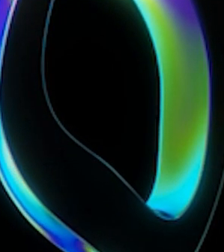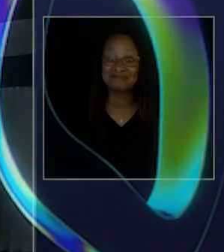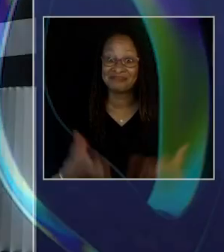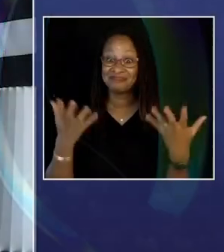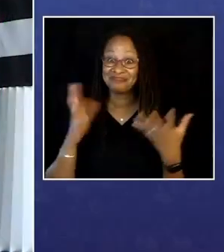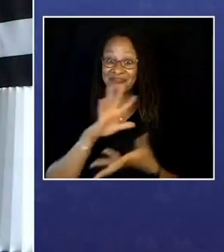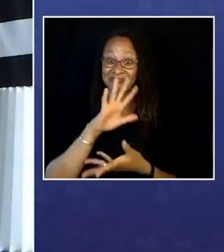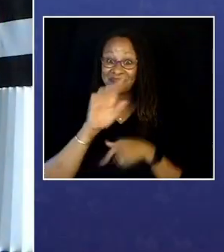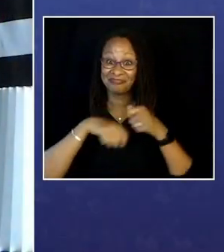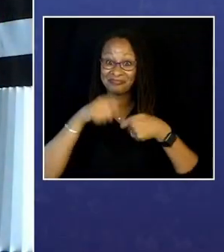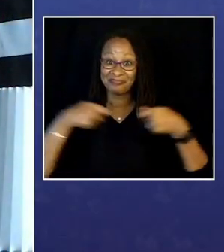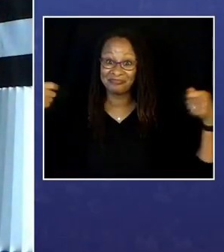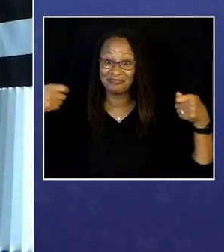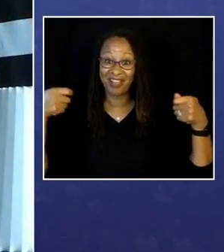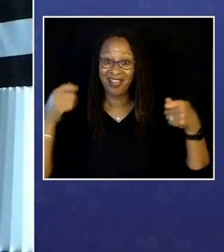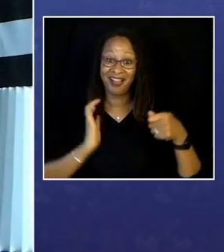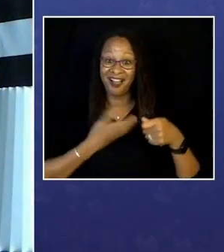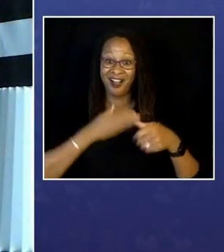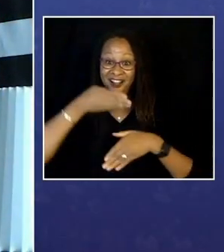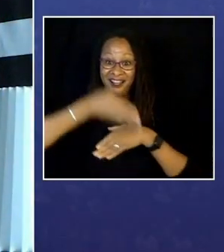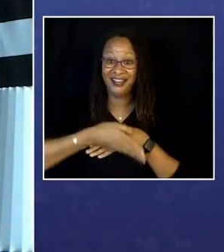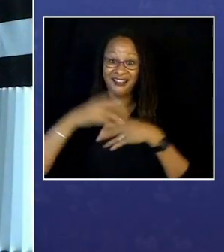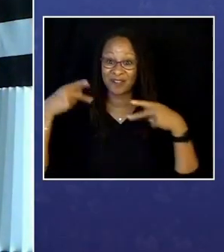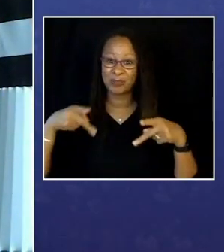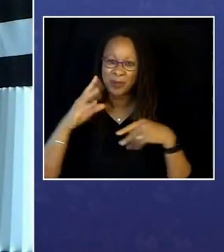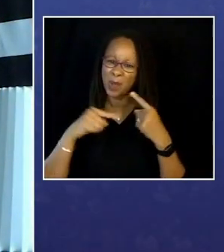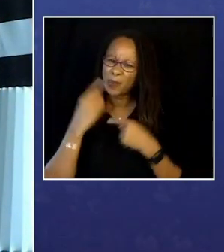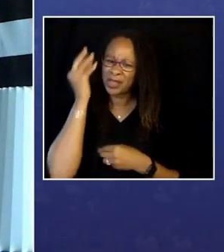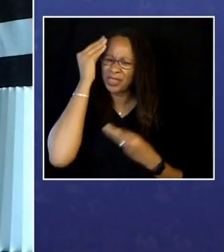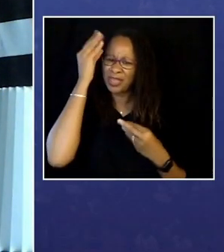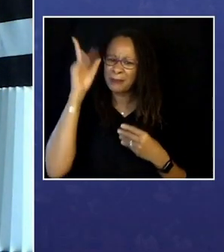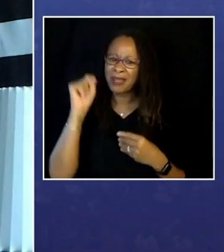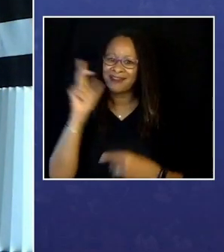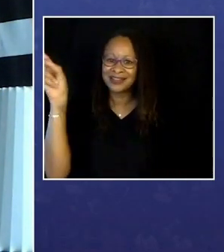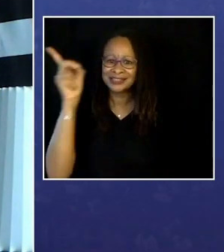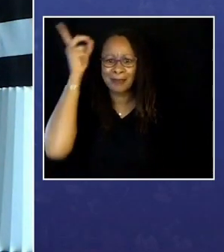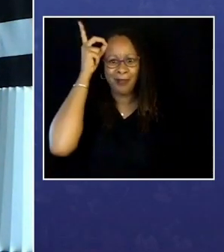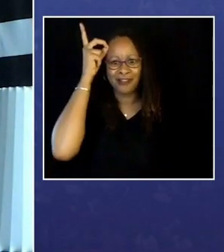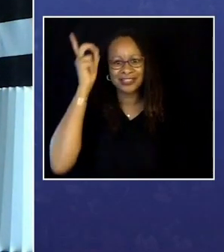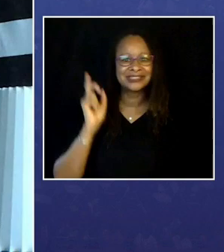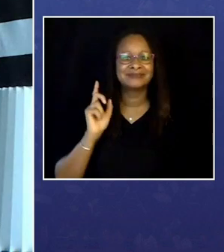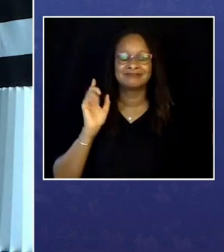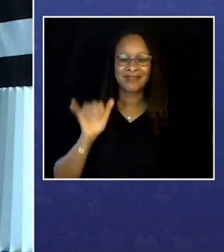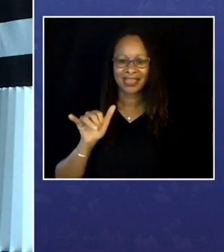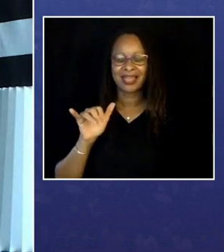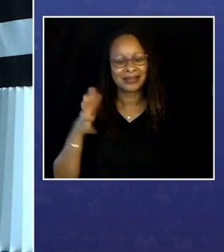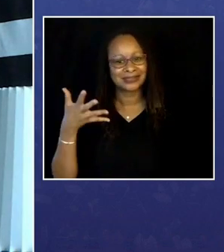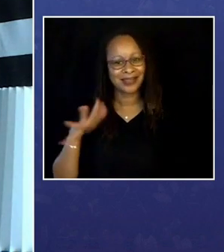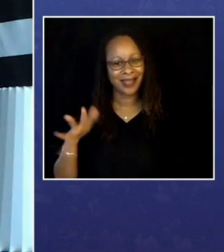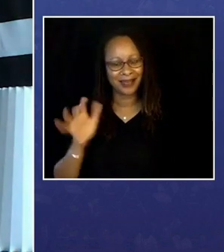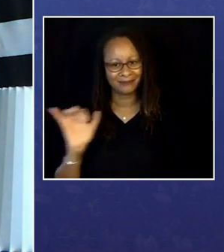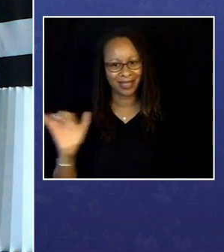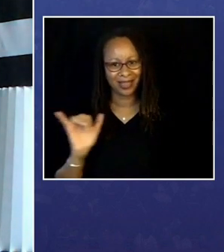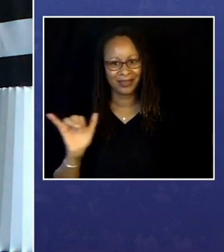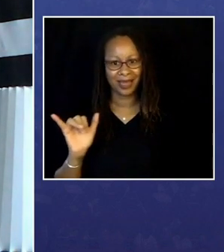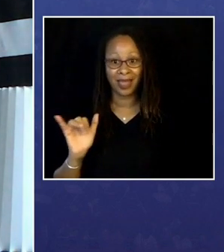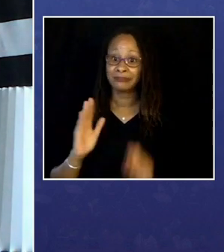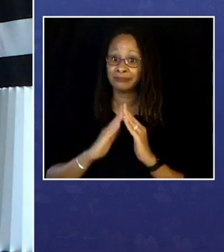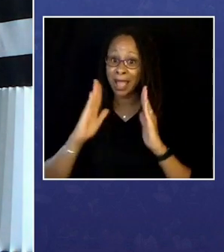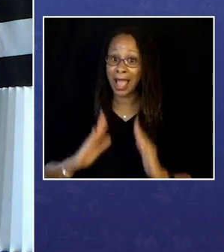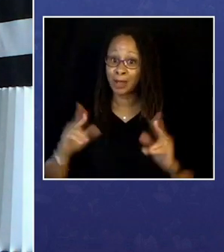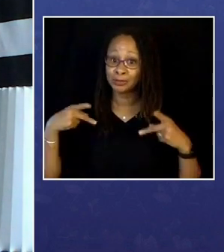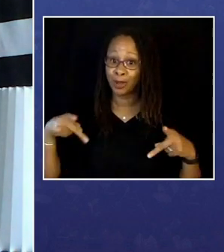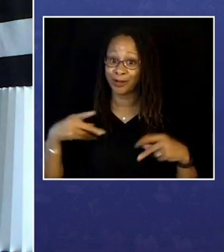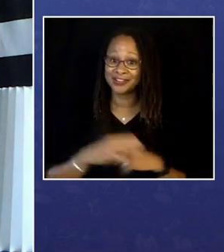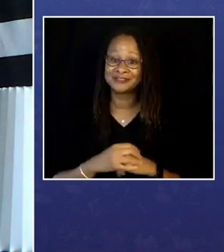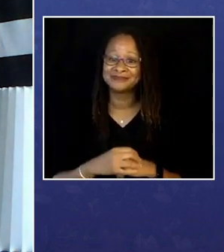Well, that just about wraps up our after party. When you think about it, democracy is kind of like a